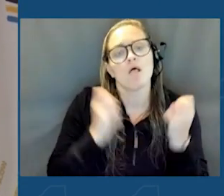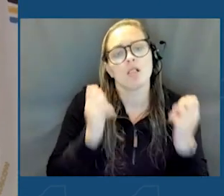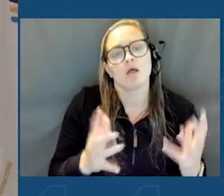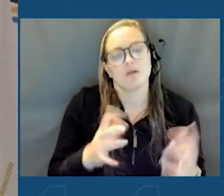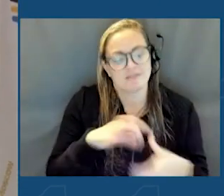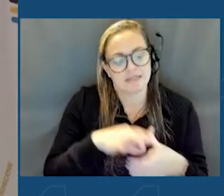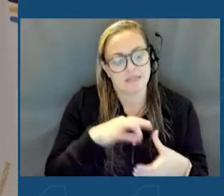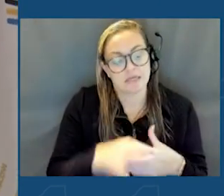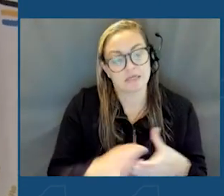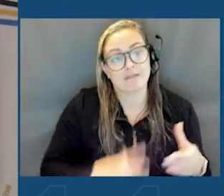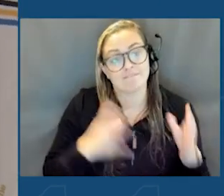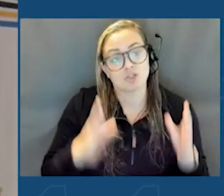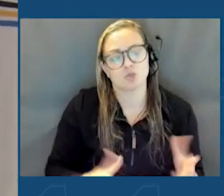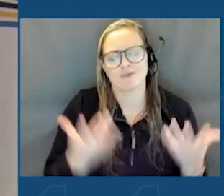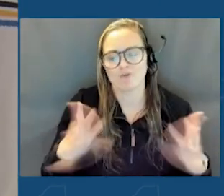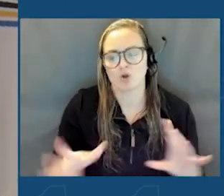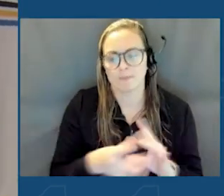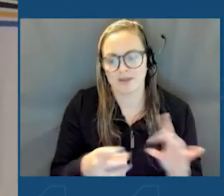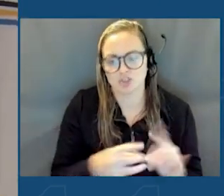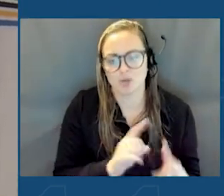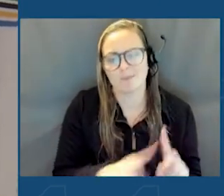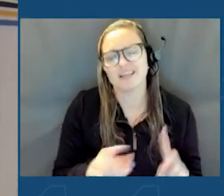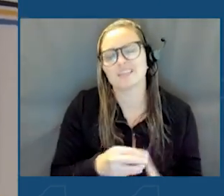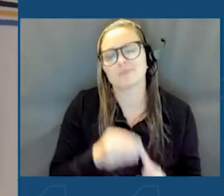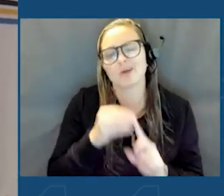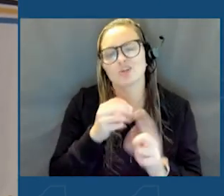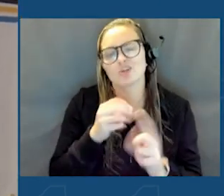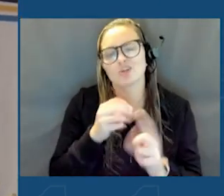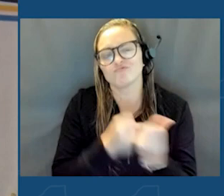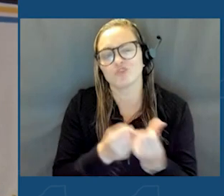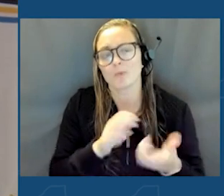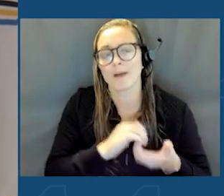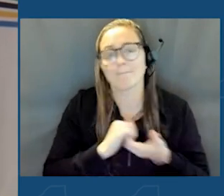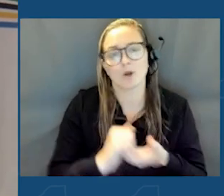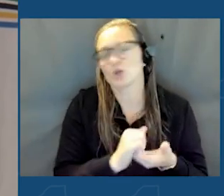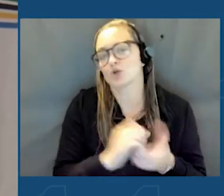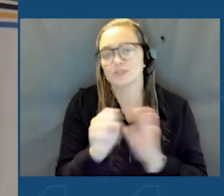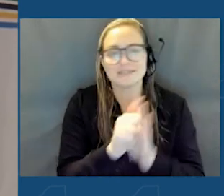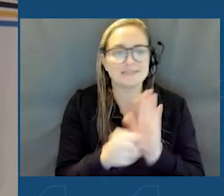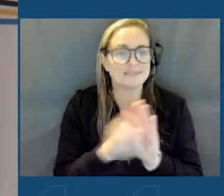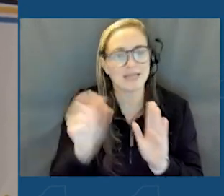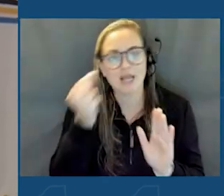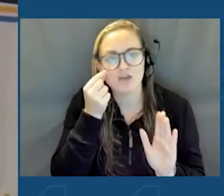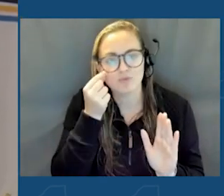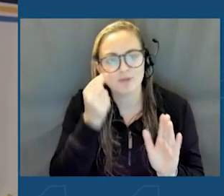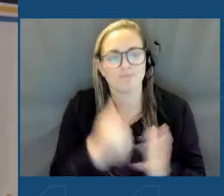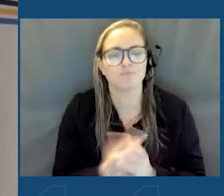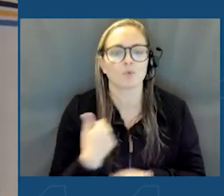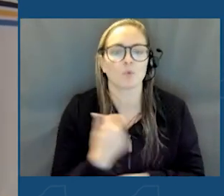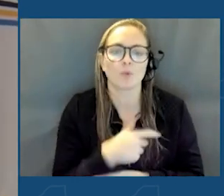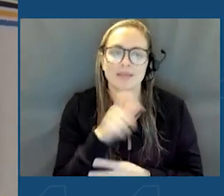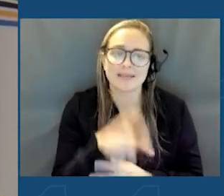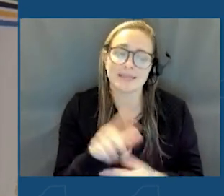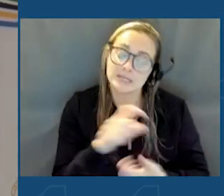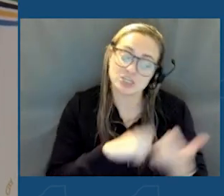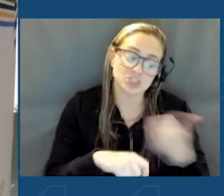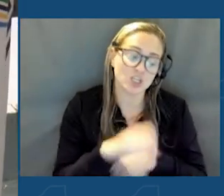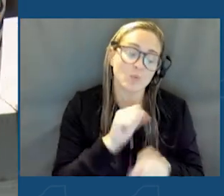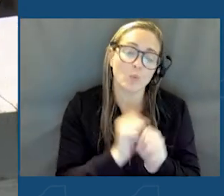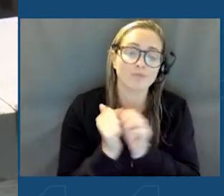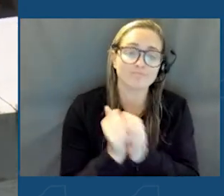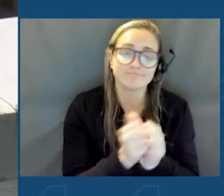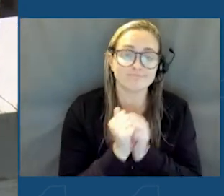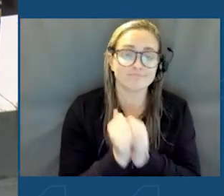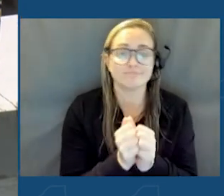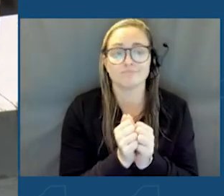were acknowledged here today, but just to give a special shout out to my partners in state government, because we need each other. We work closely together to